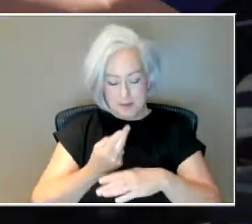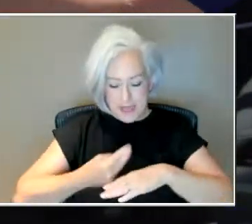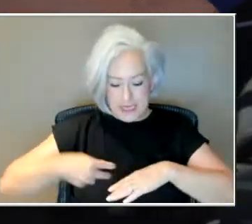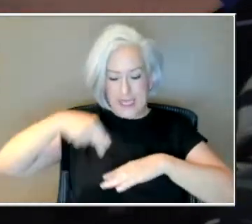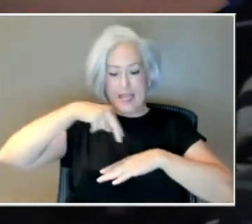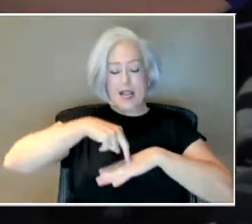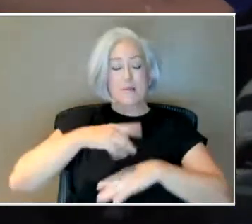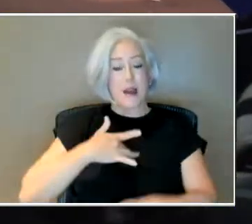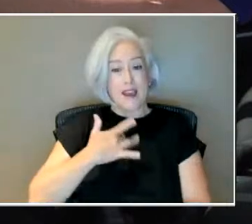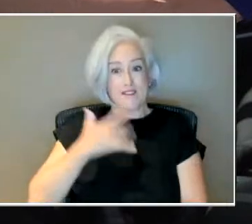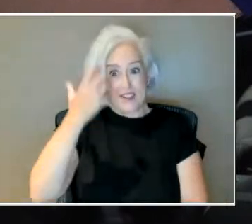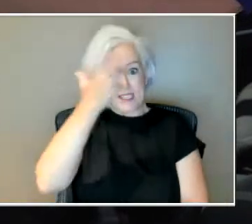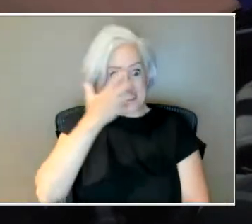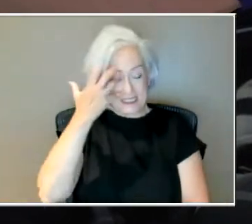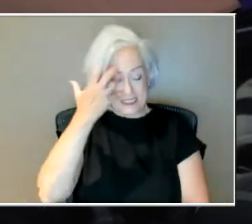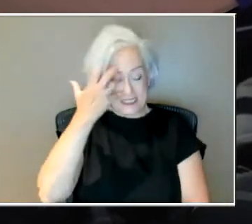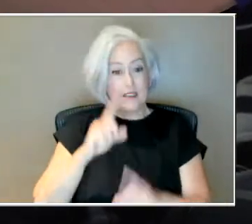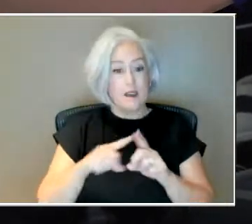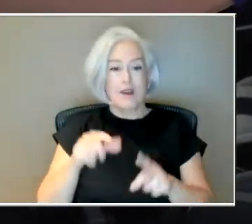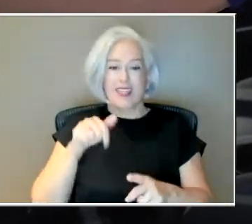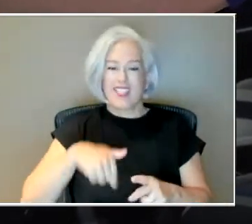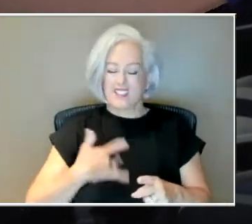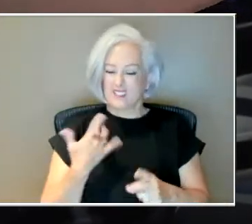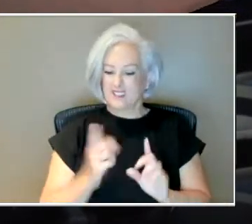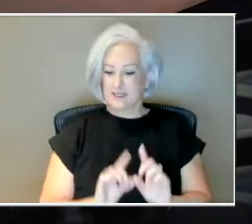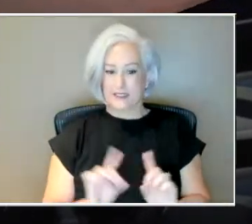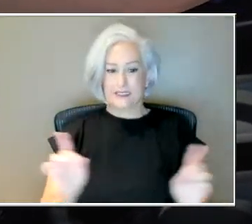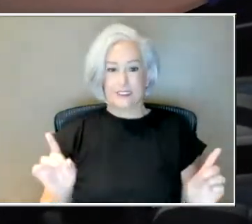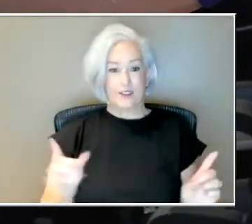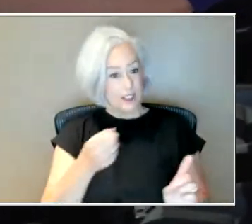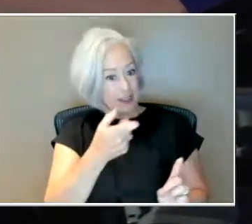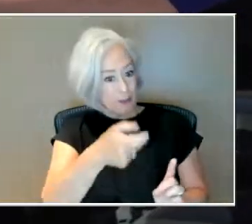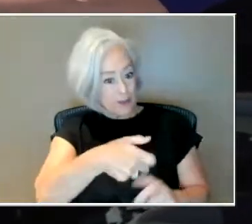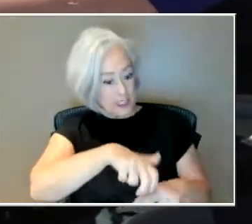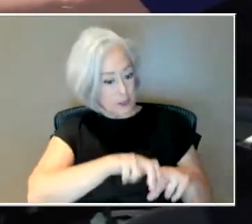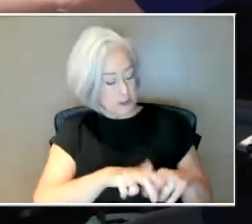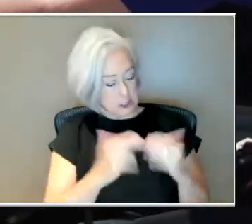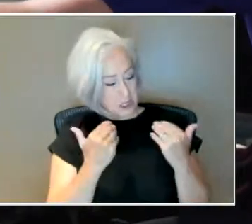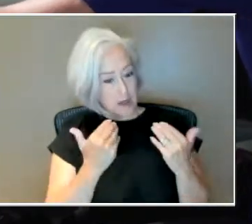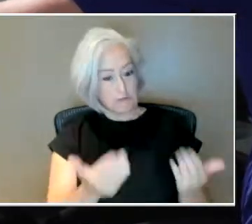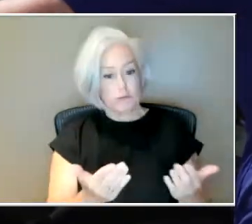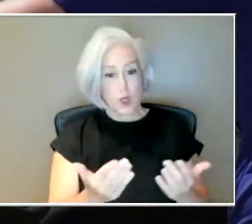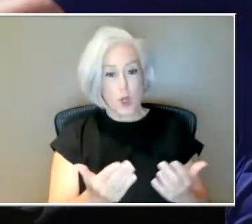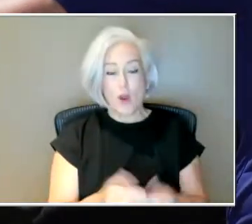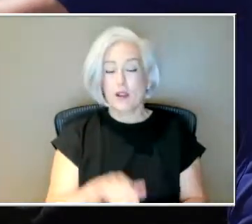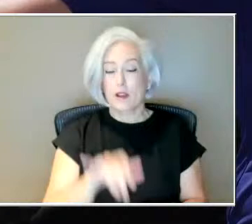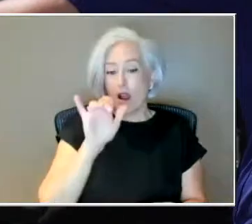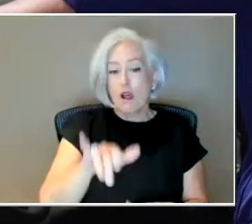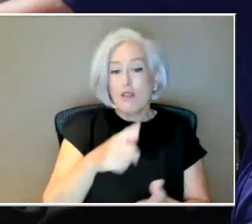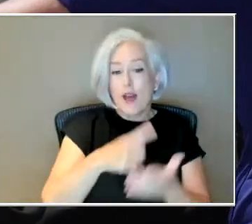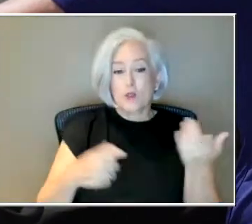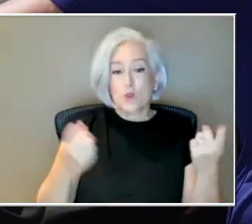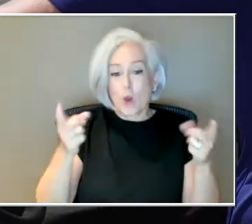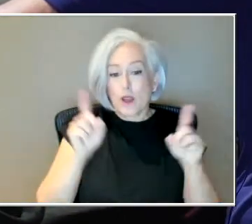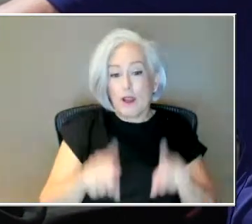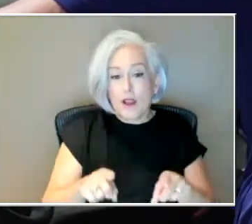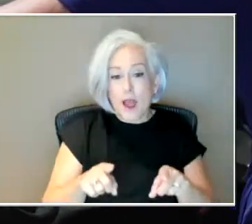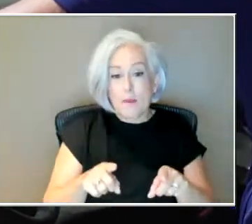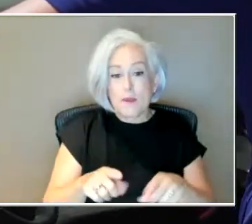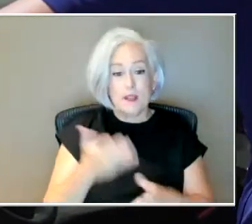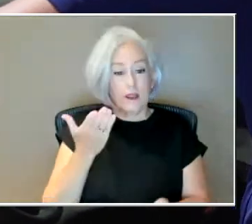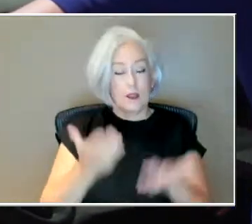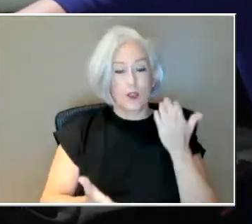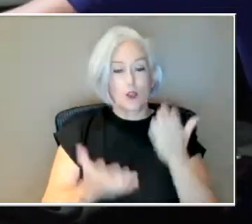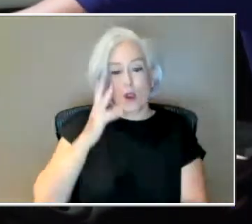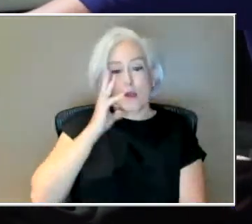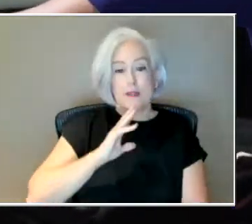dizzy. Absolutely, and if you need to sit down again, please feel free. But this is exactly what can happen, and so you're probably experiencing some early